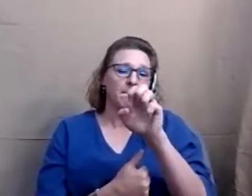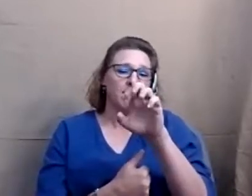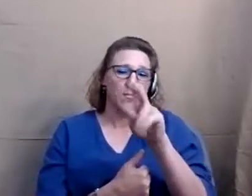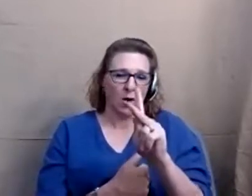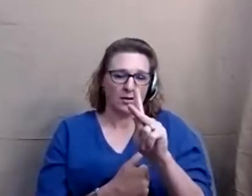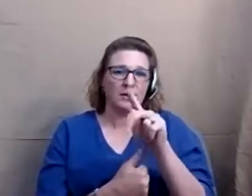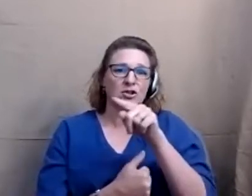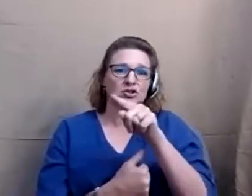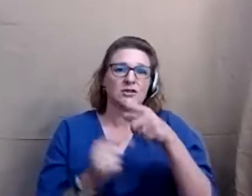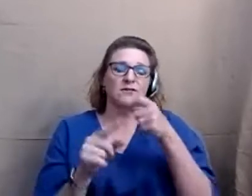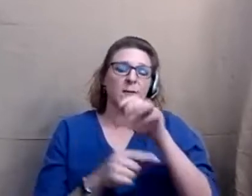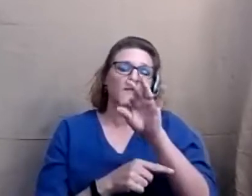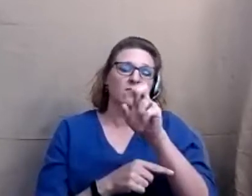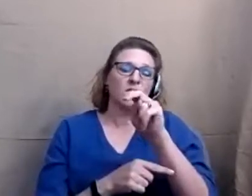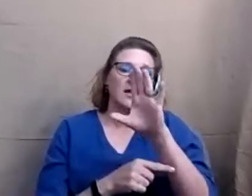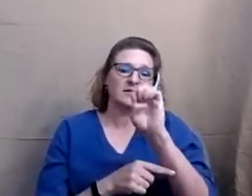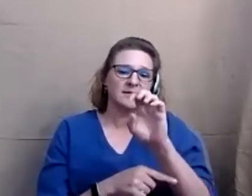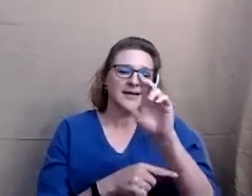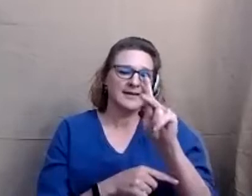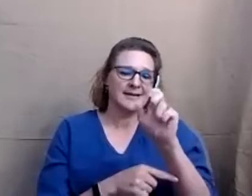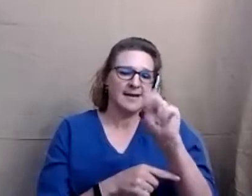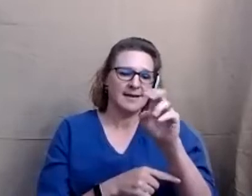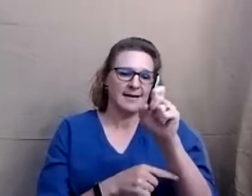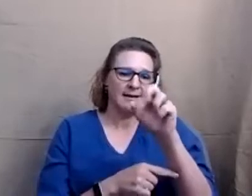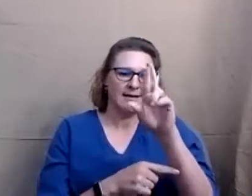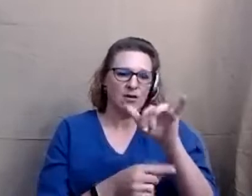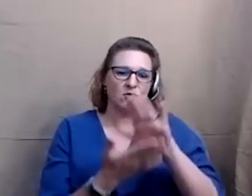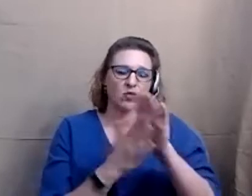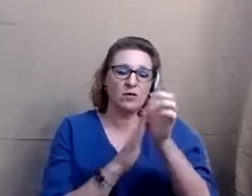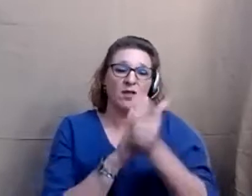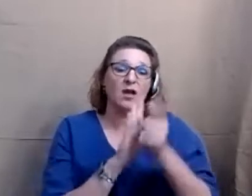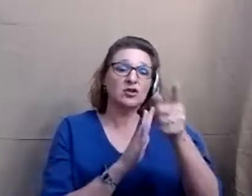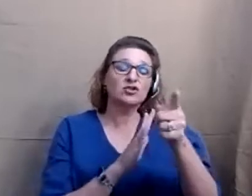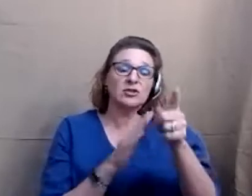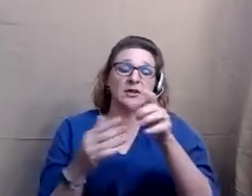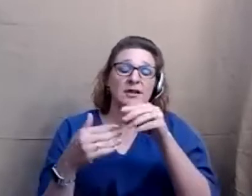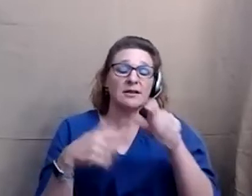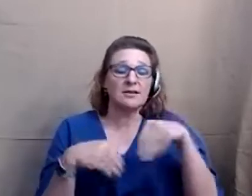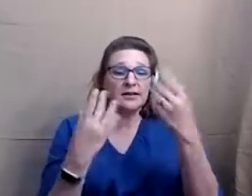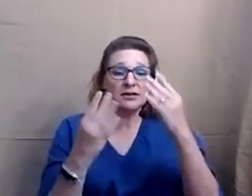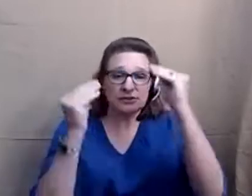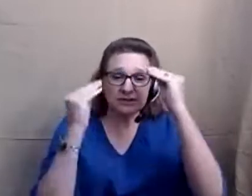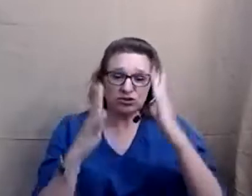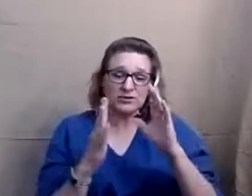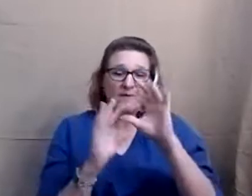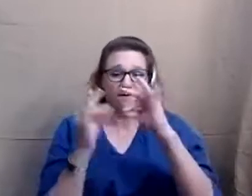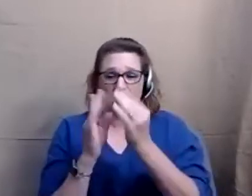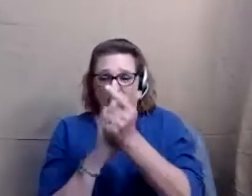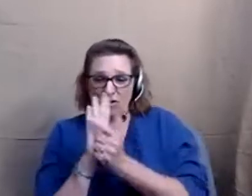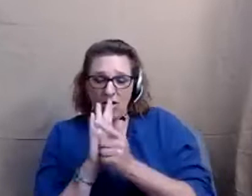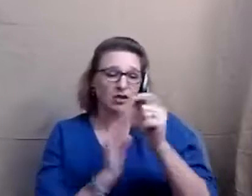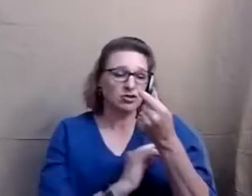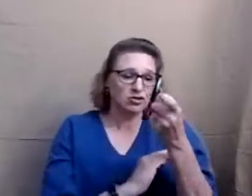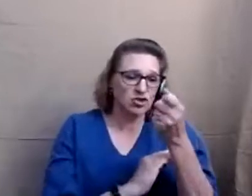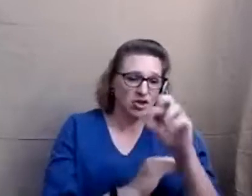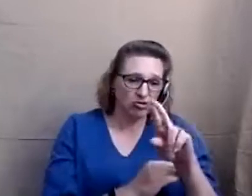King Carey School of Law. Professor Goodmark co-directs the clinical law program, teaches family law, gender in the law, and gender violence